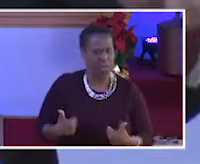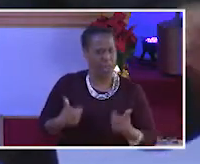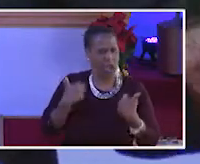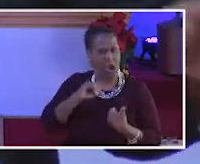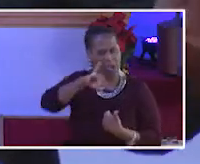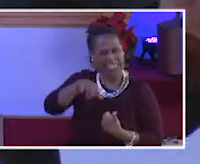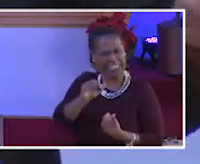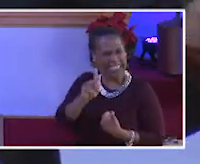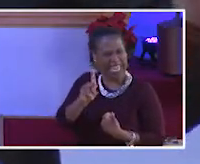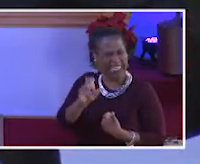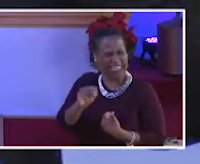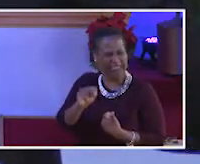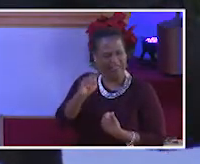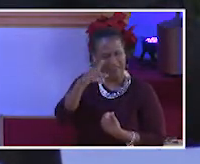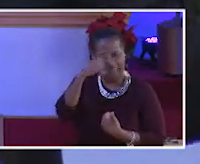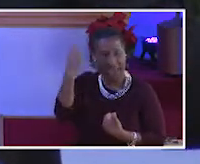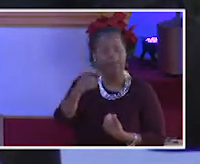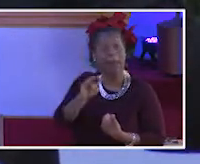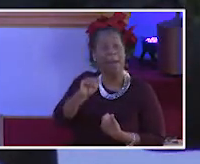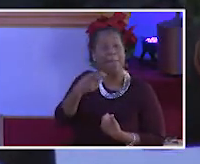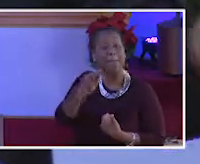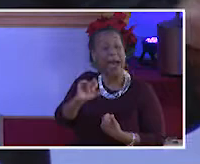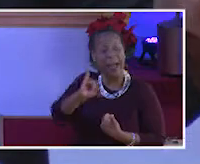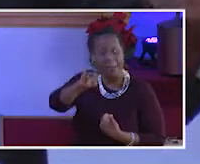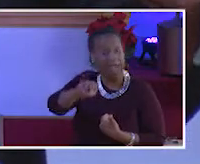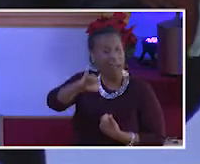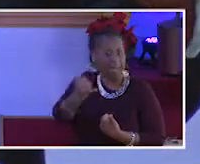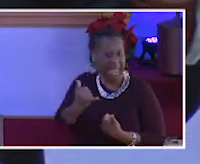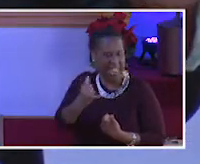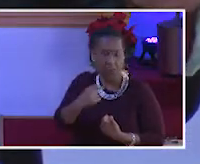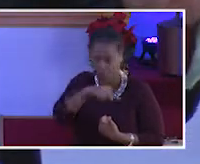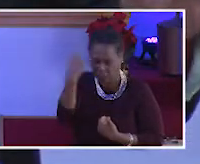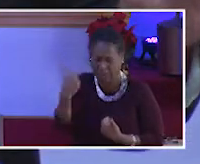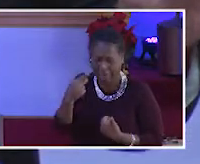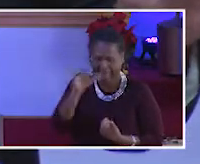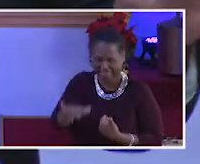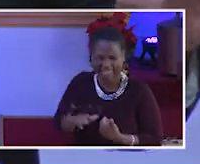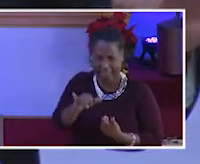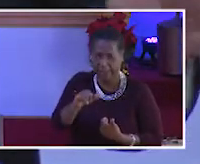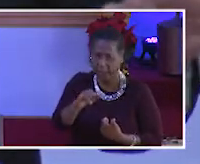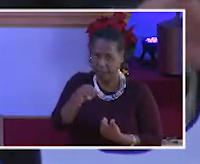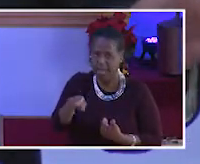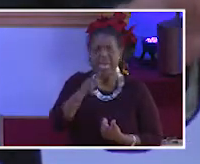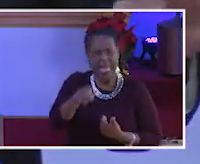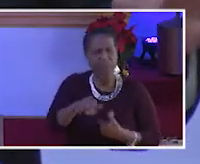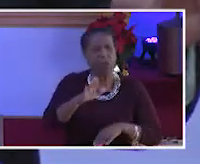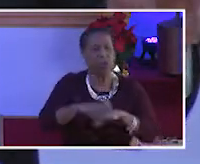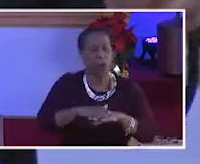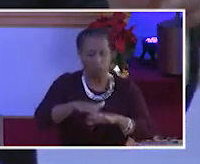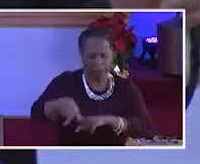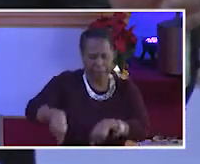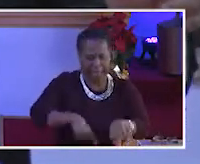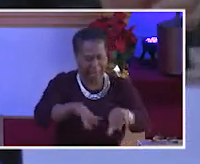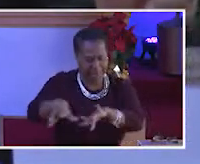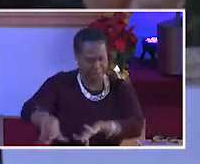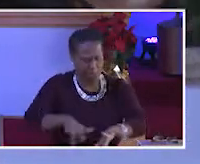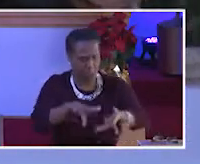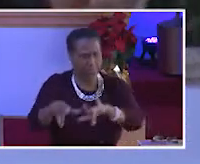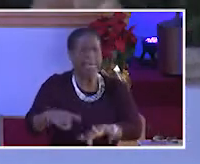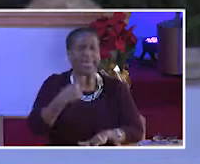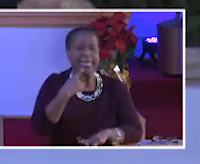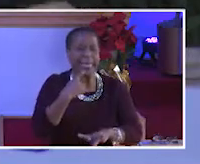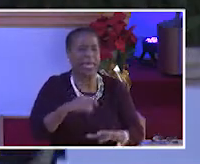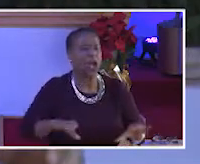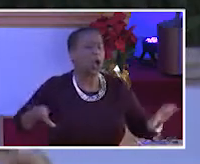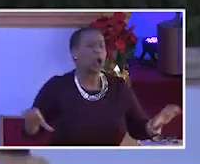know, when Michael was black, that Jackson 5, was on the album, and they sang at the end,